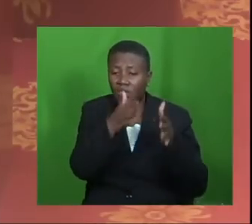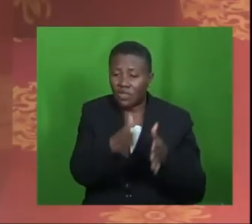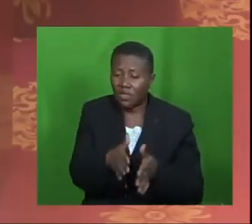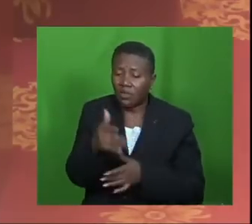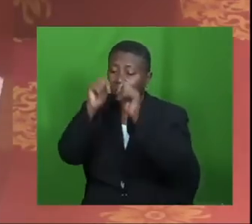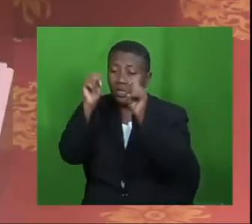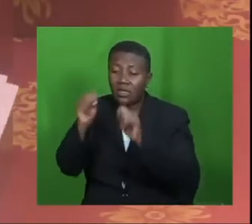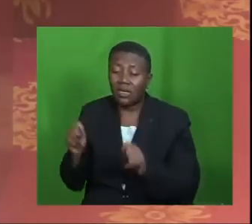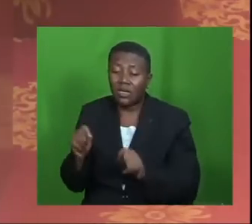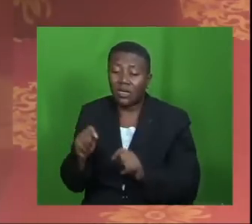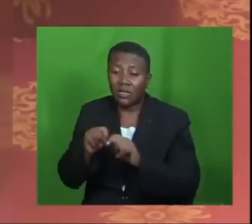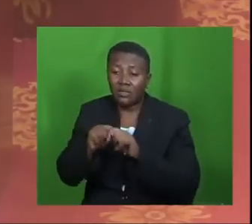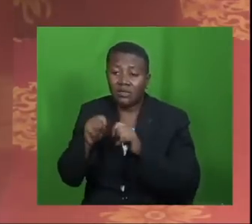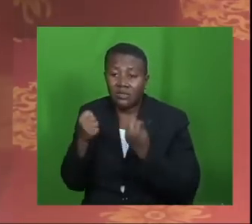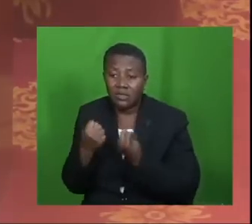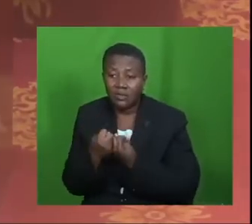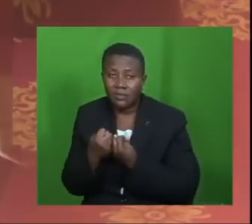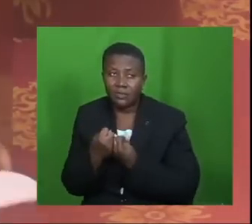and